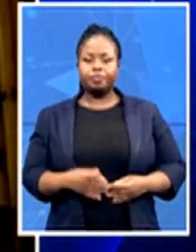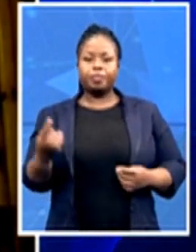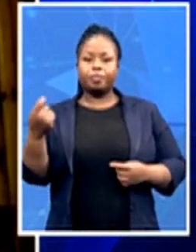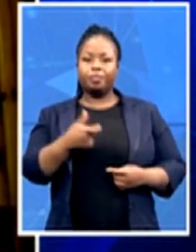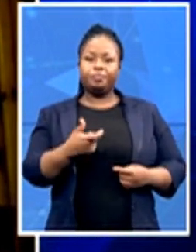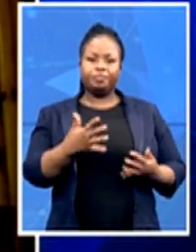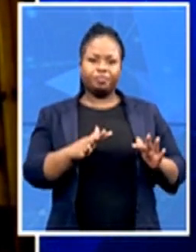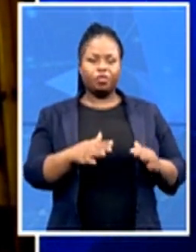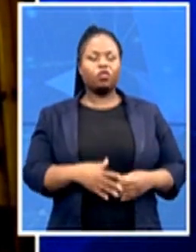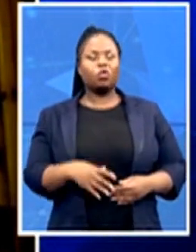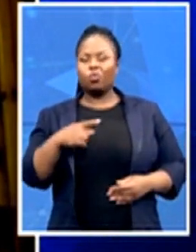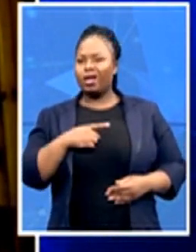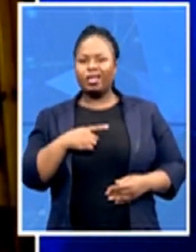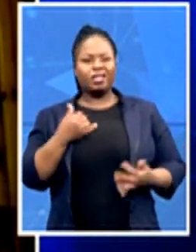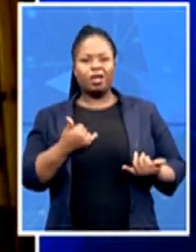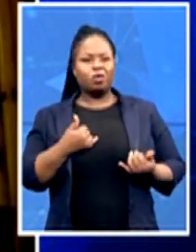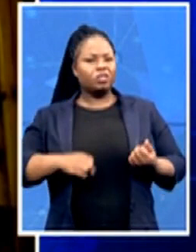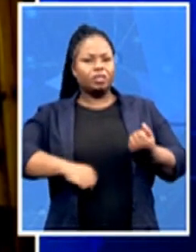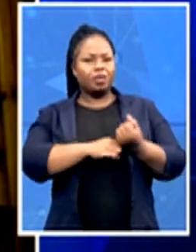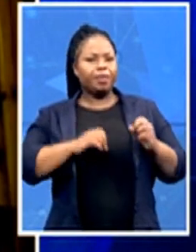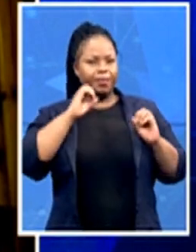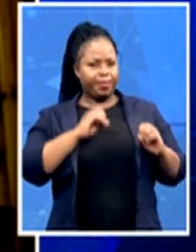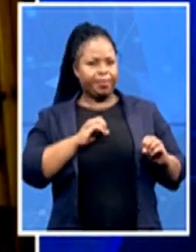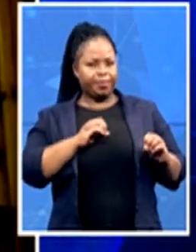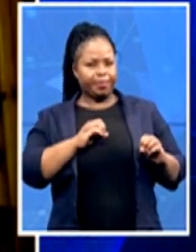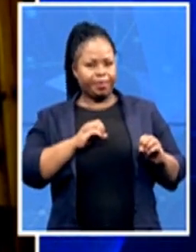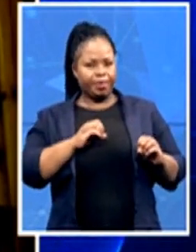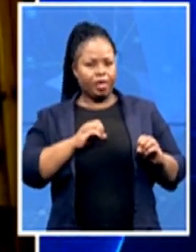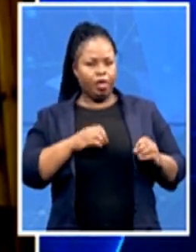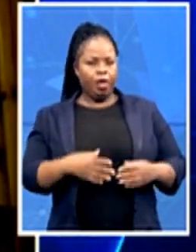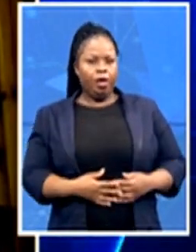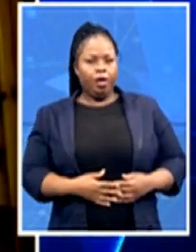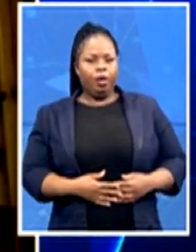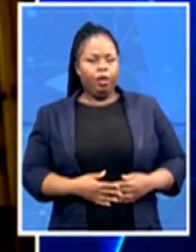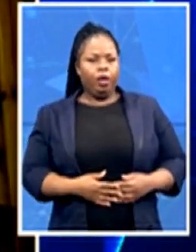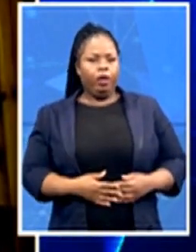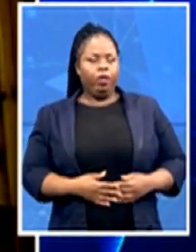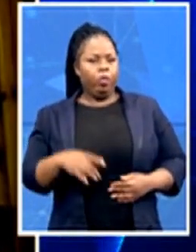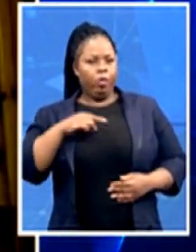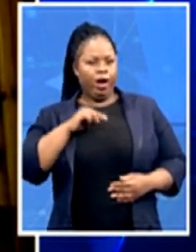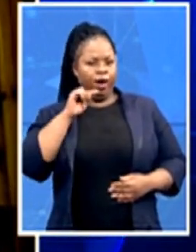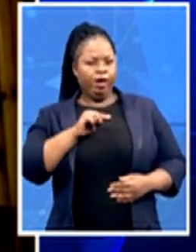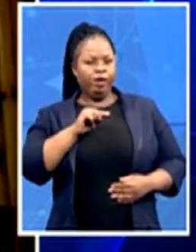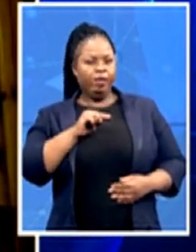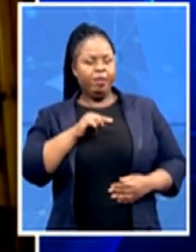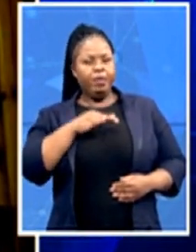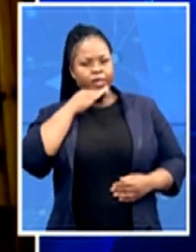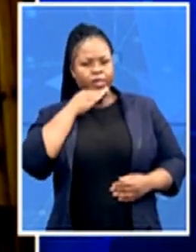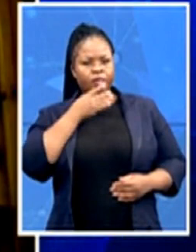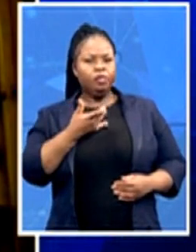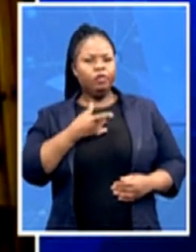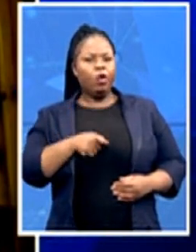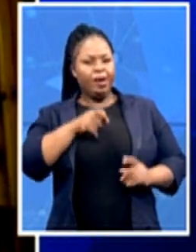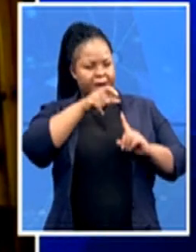And that, by its definition, you'll understand that it compensates for the extent of the support of the person who has been deceased. So